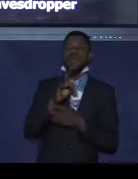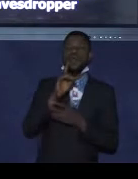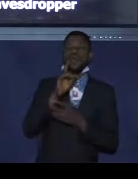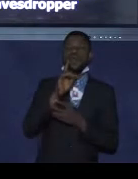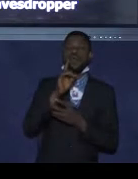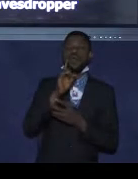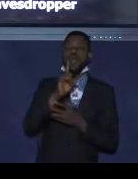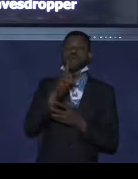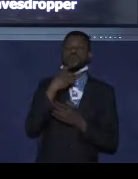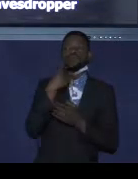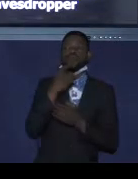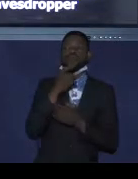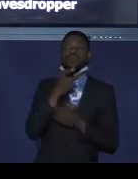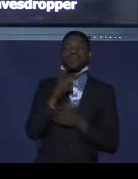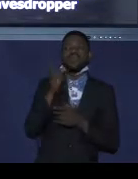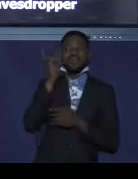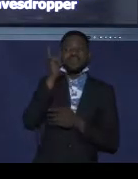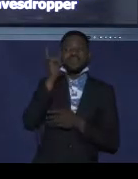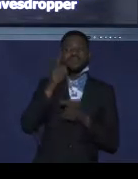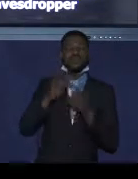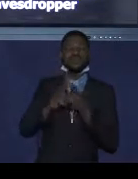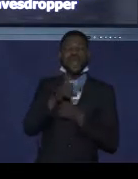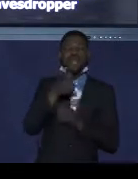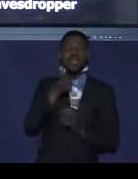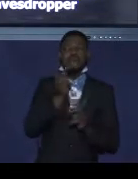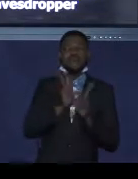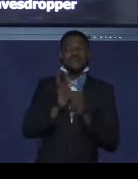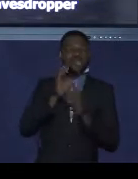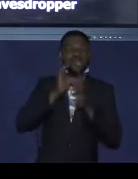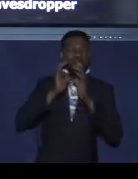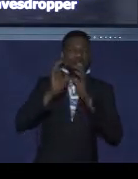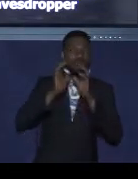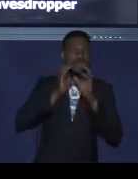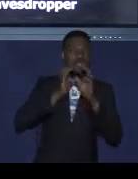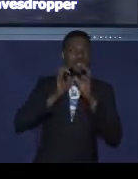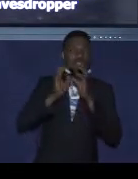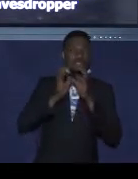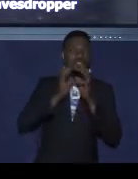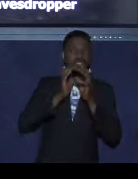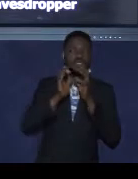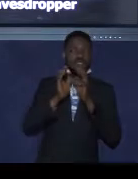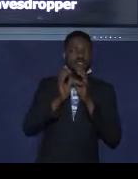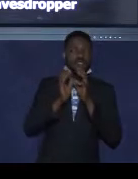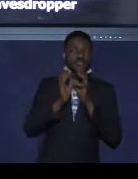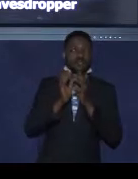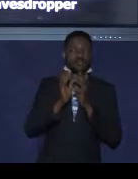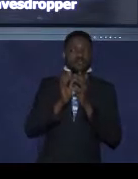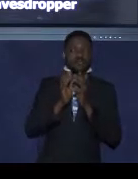Number 5, one who listens to other people's conversation.